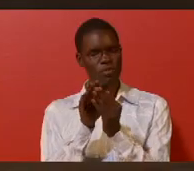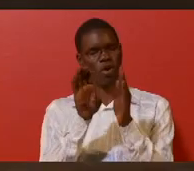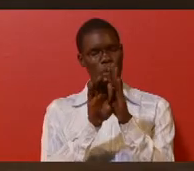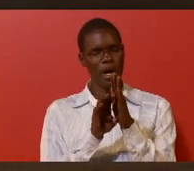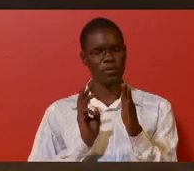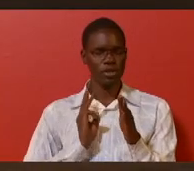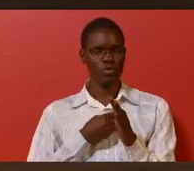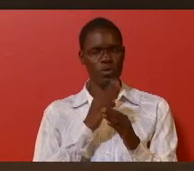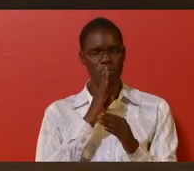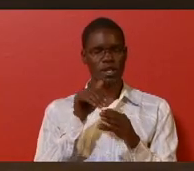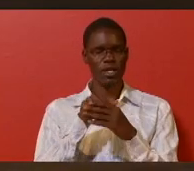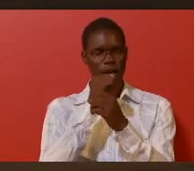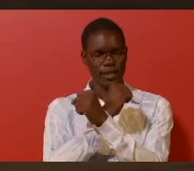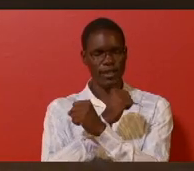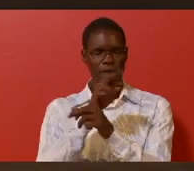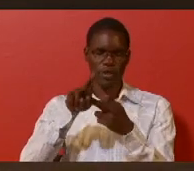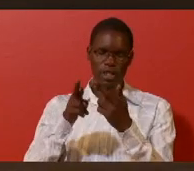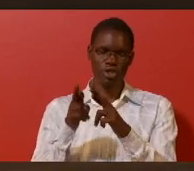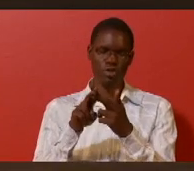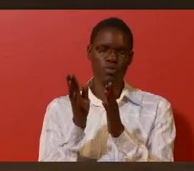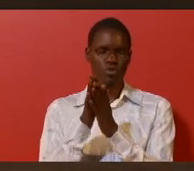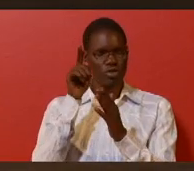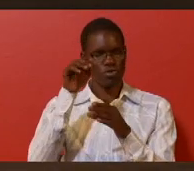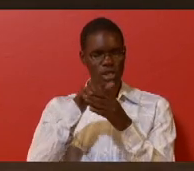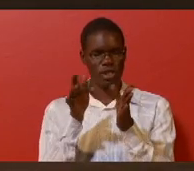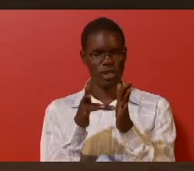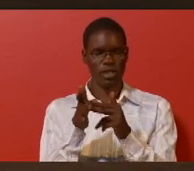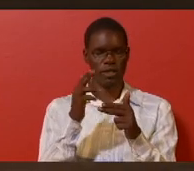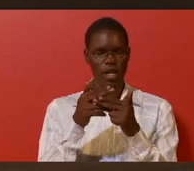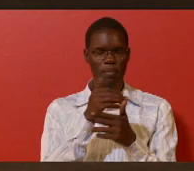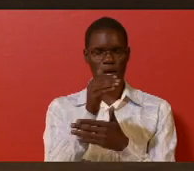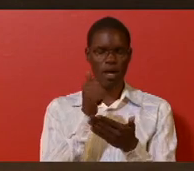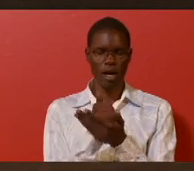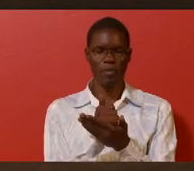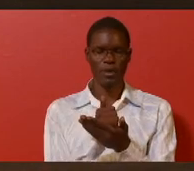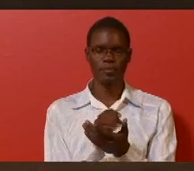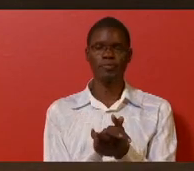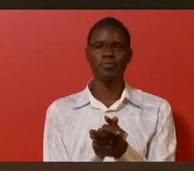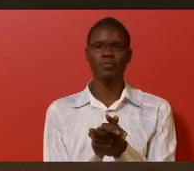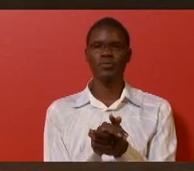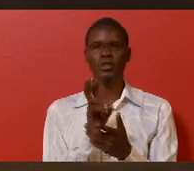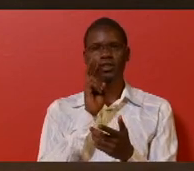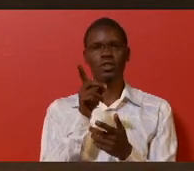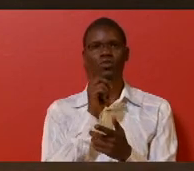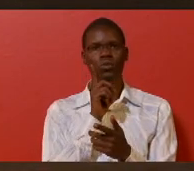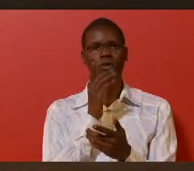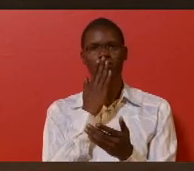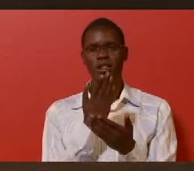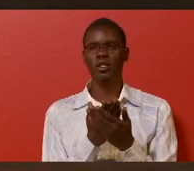safe place, in a safe relationship with you. In Jesus' name we pray. Amen. Thank